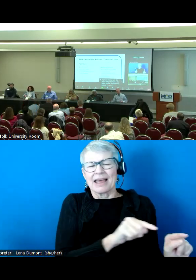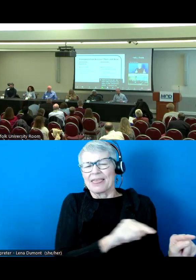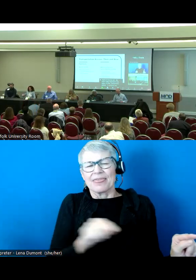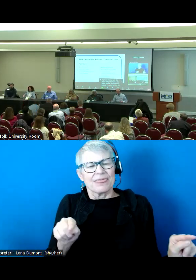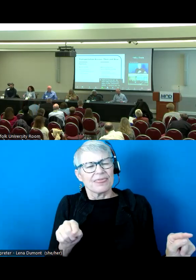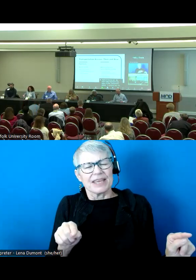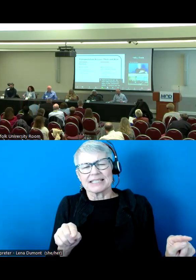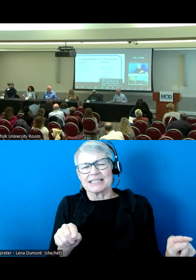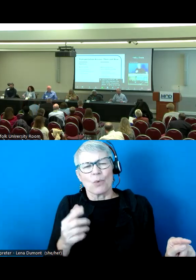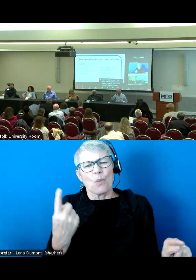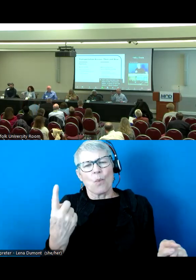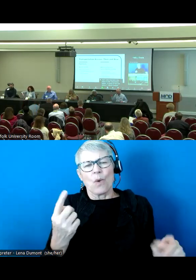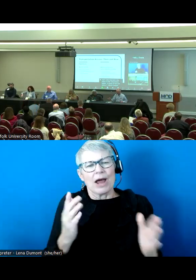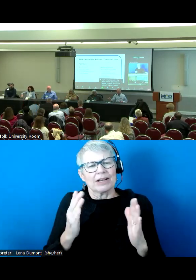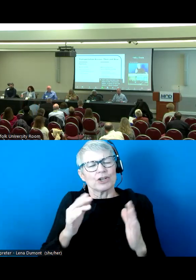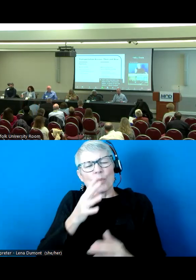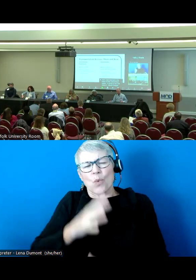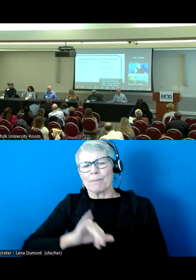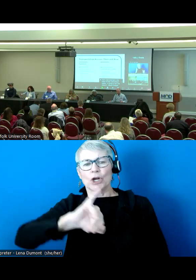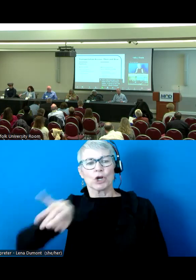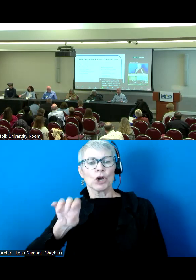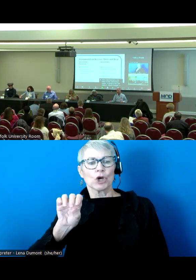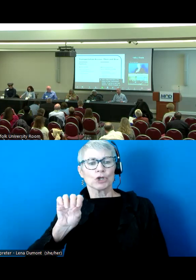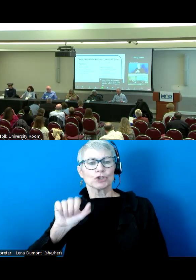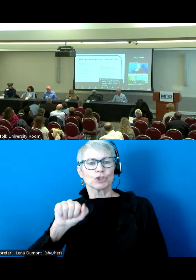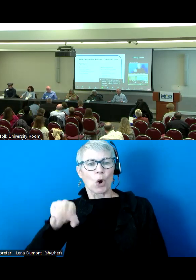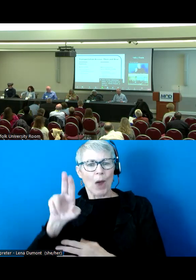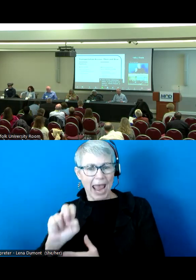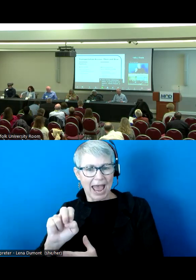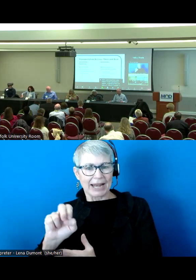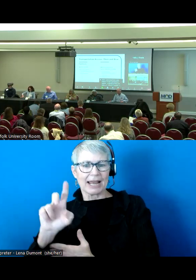an extraordinarily bright woman who's given heart and